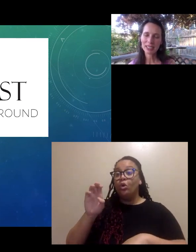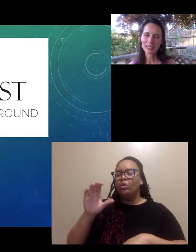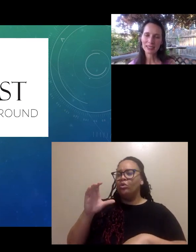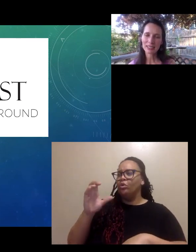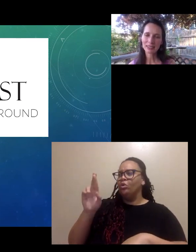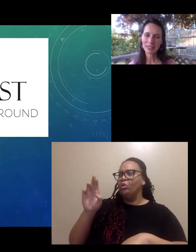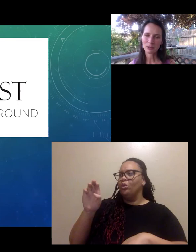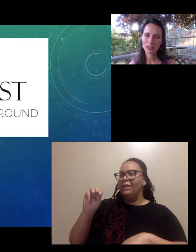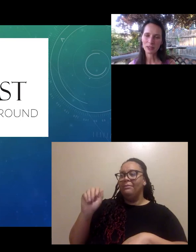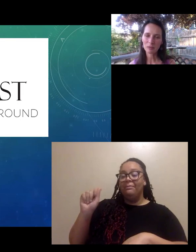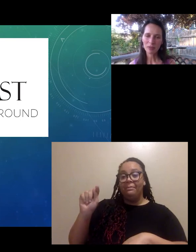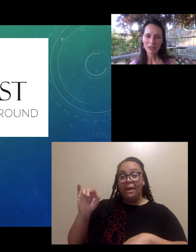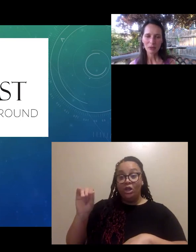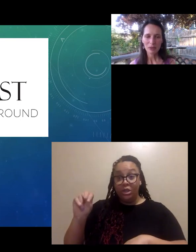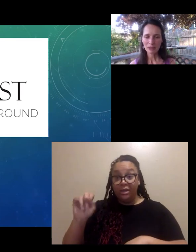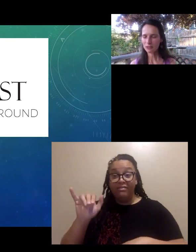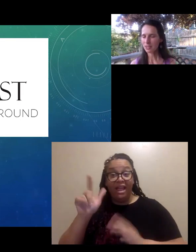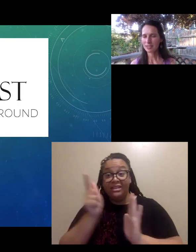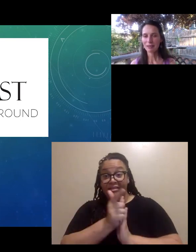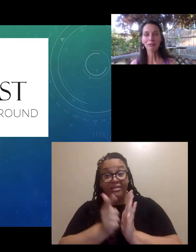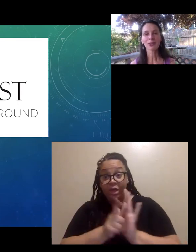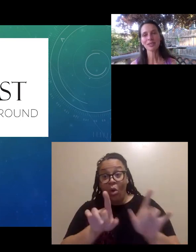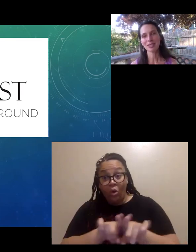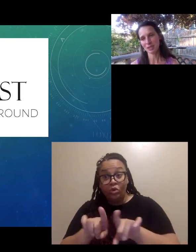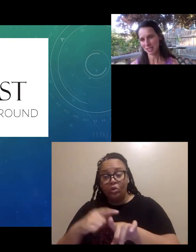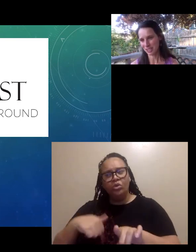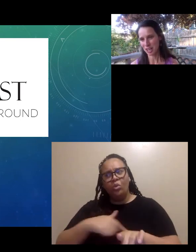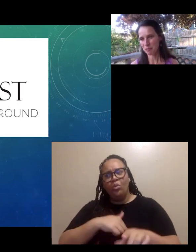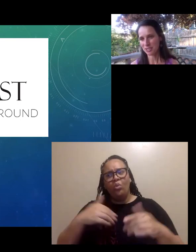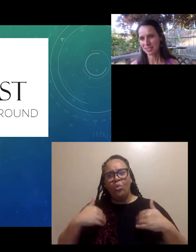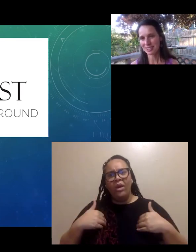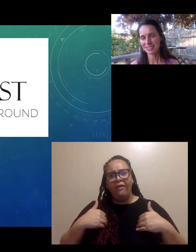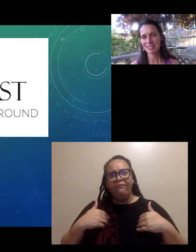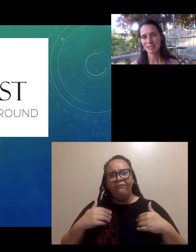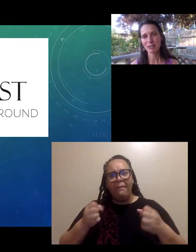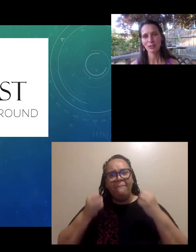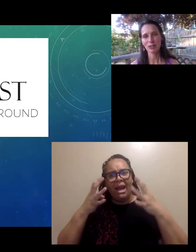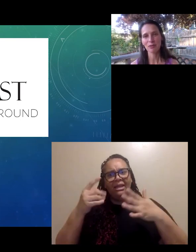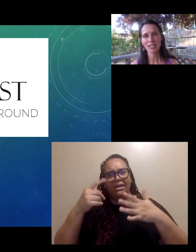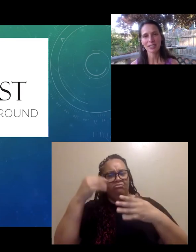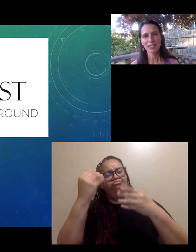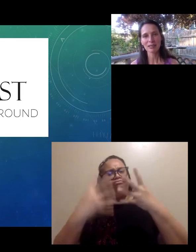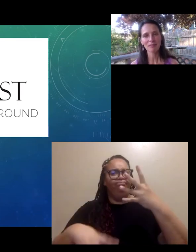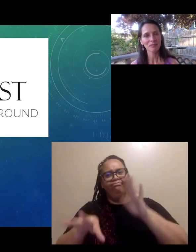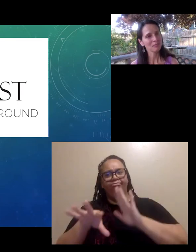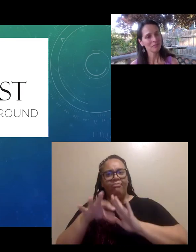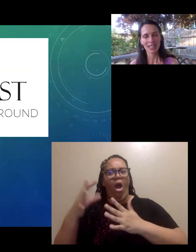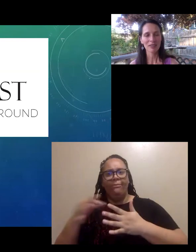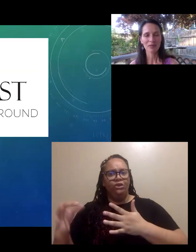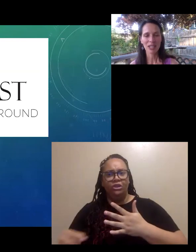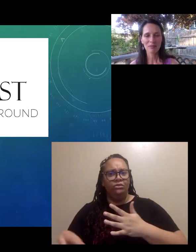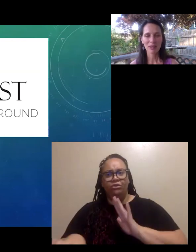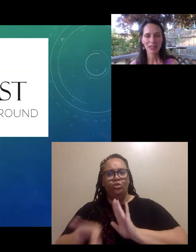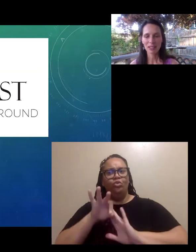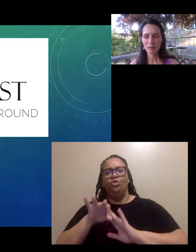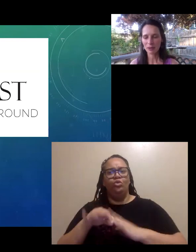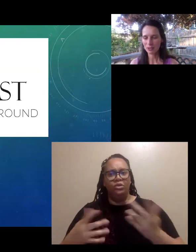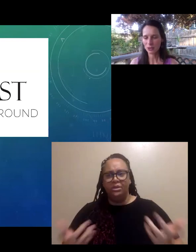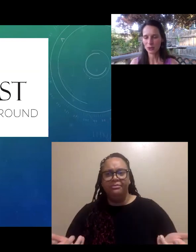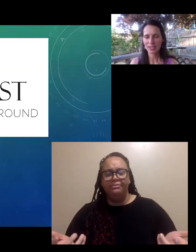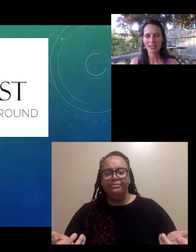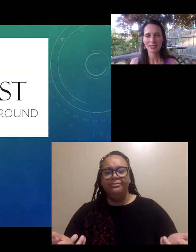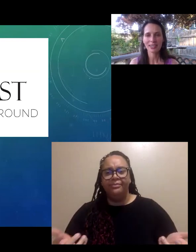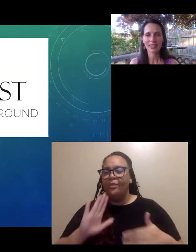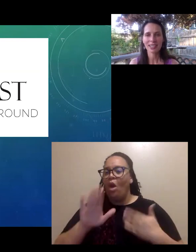in Oregon that is legal as well. So we have, uh, several disposition options to choose from, which, um, yeah, um, all